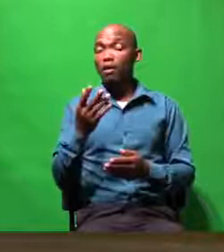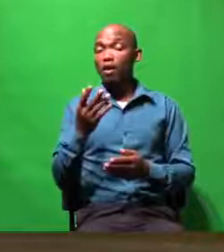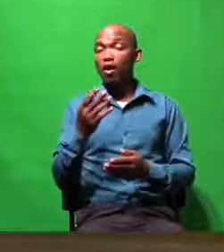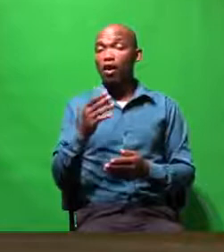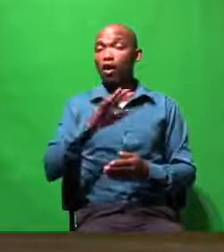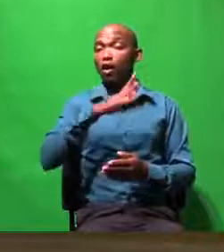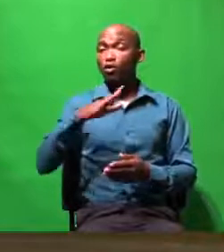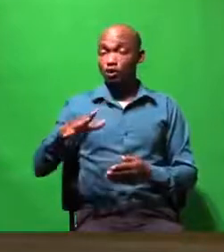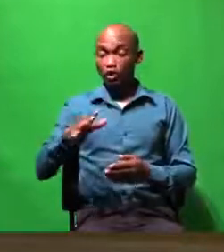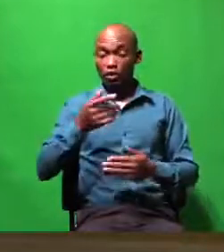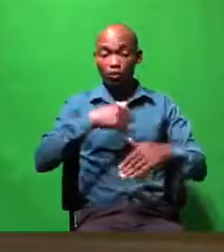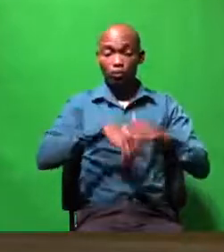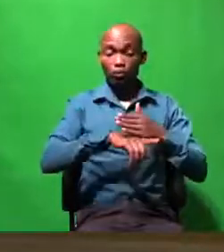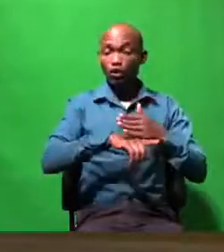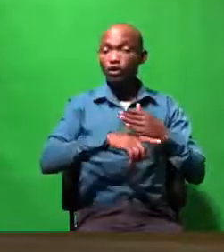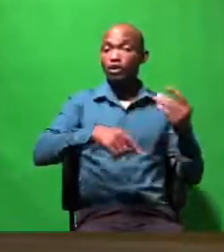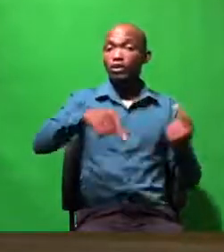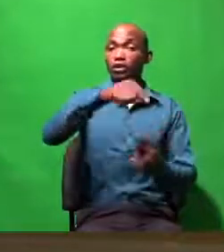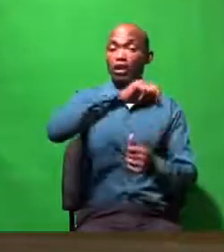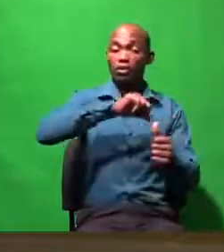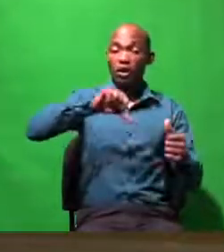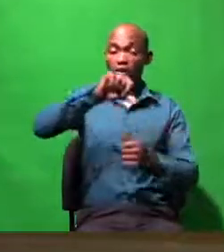the 7 continents.